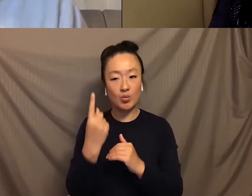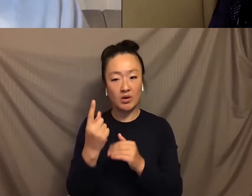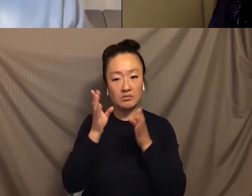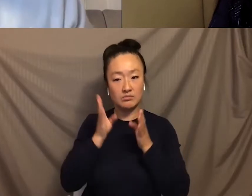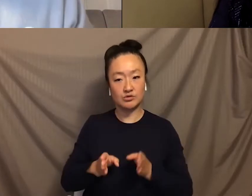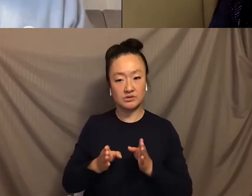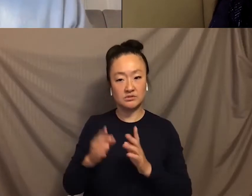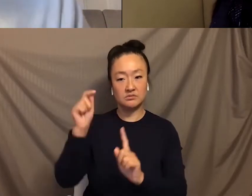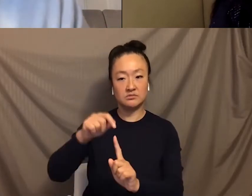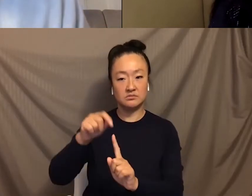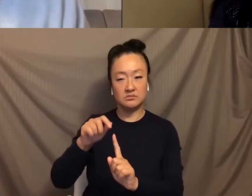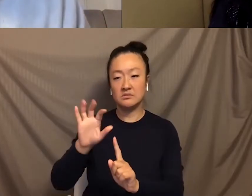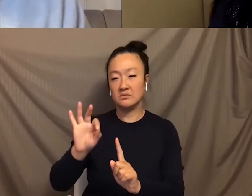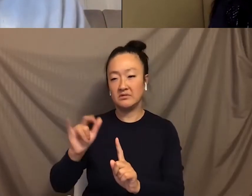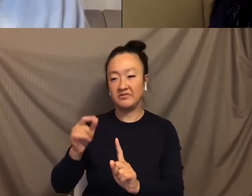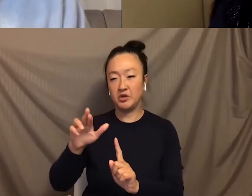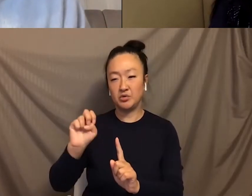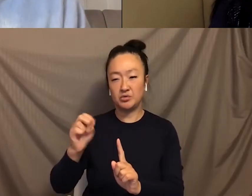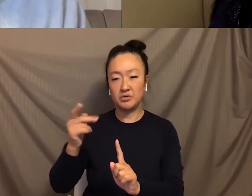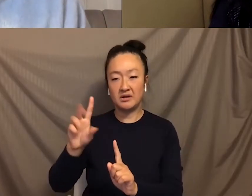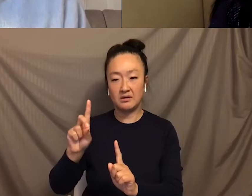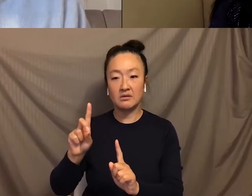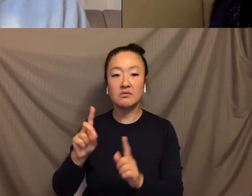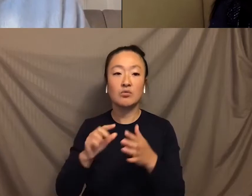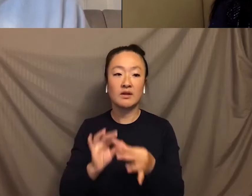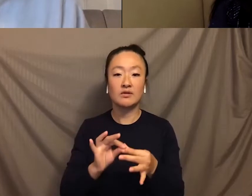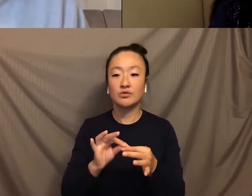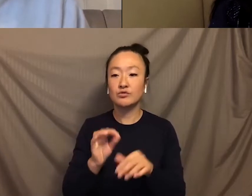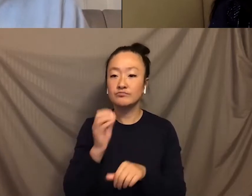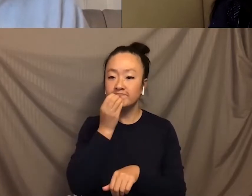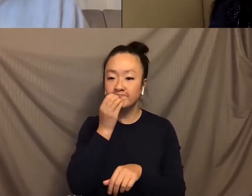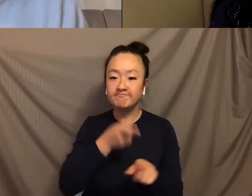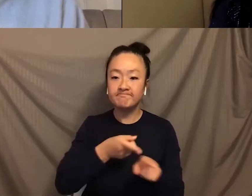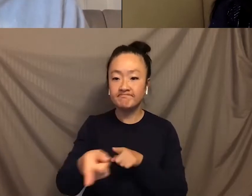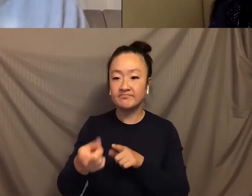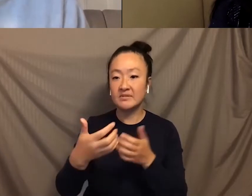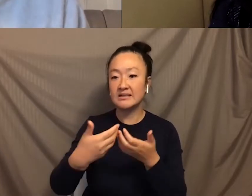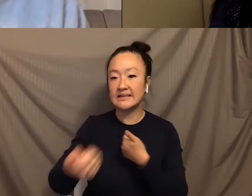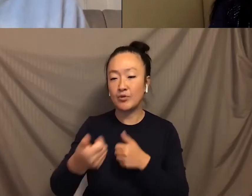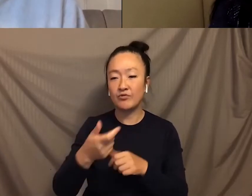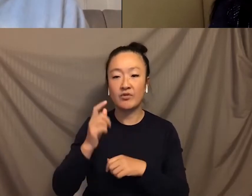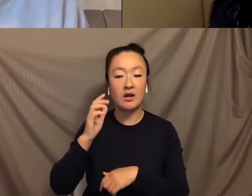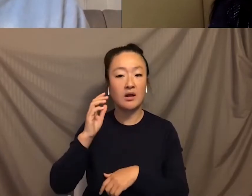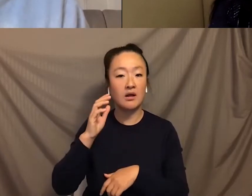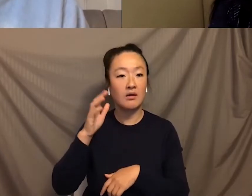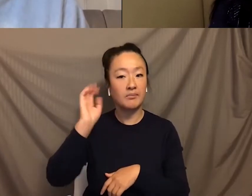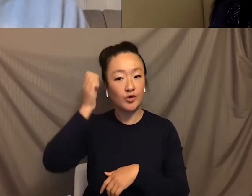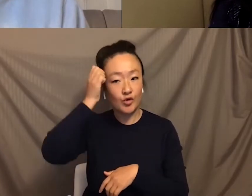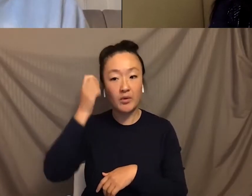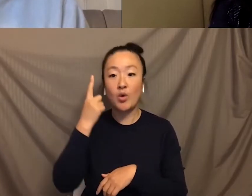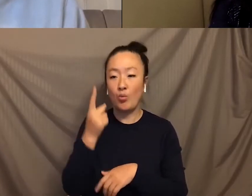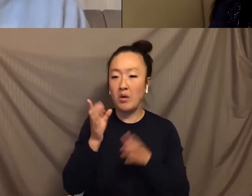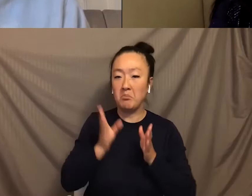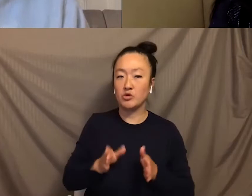to cuisines from, you know, outside of continental Europe. You know, only one person can kind of